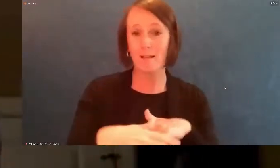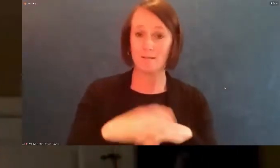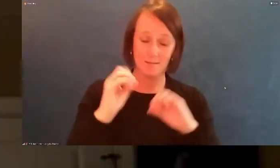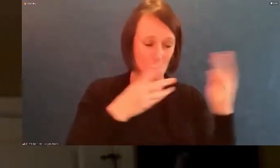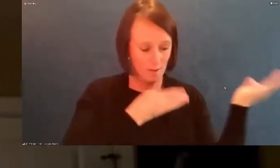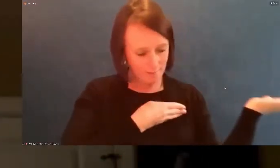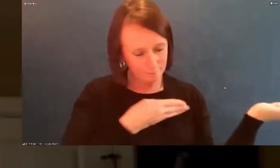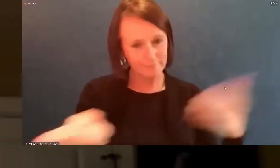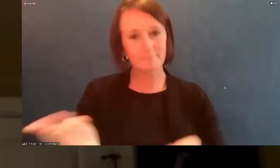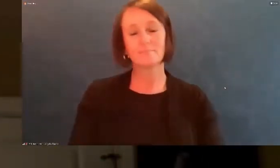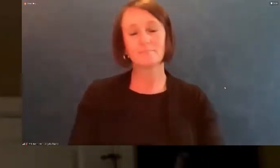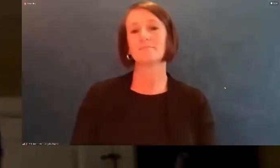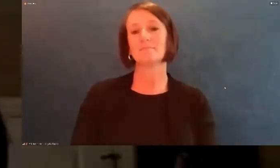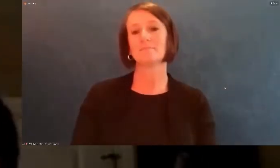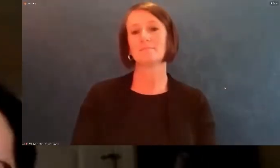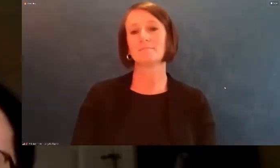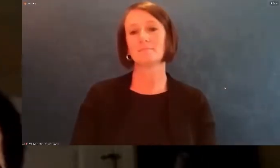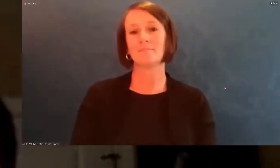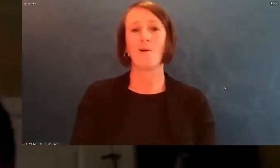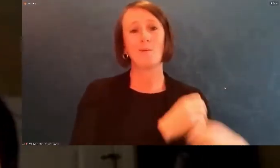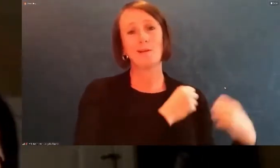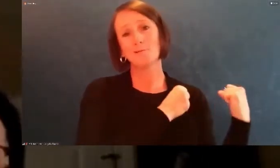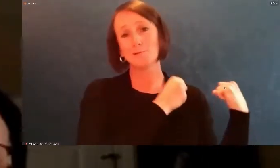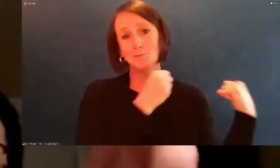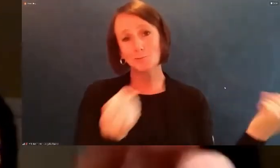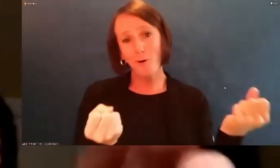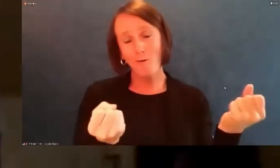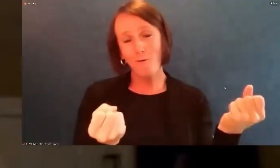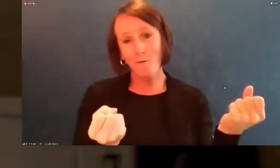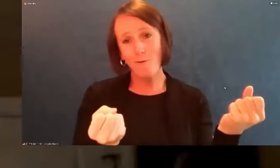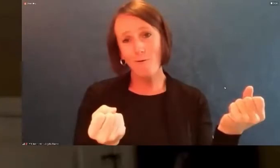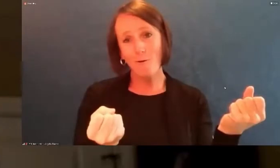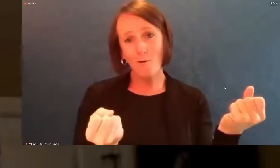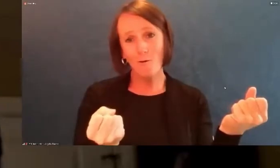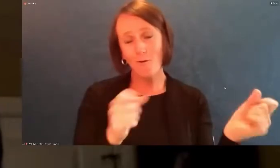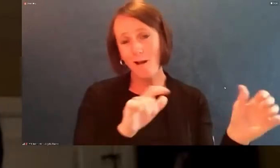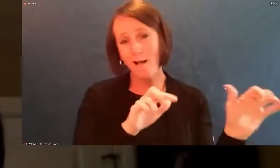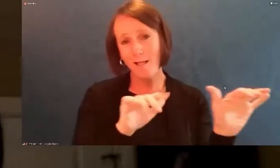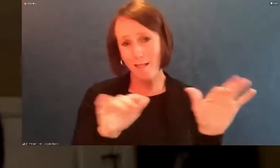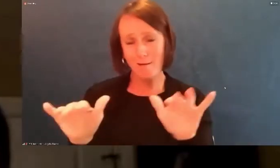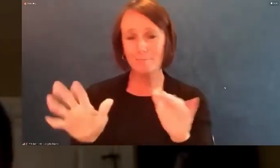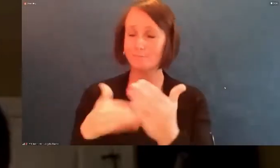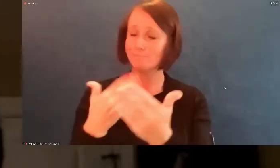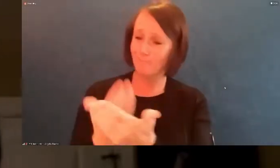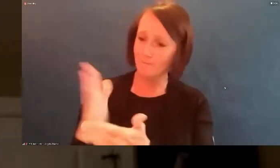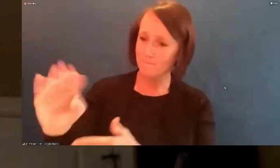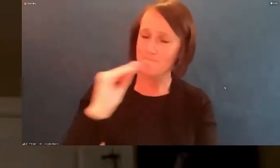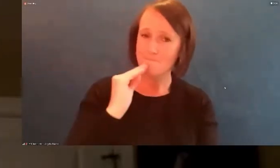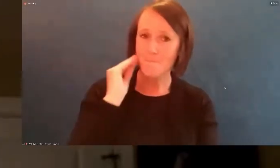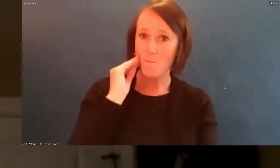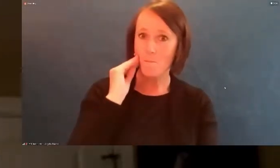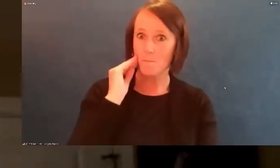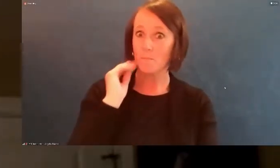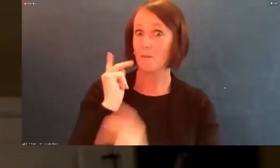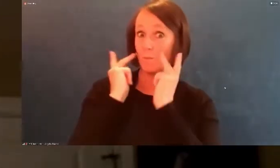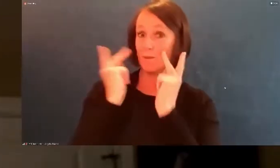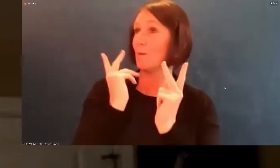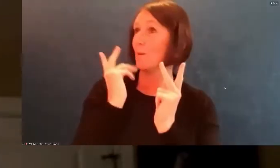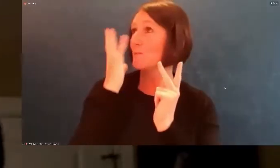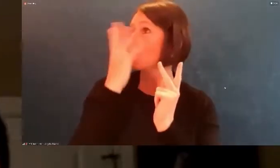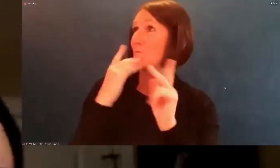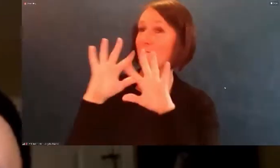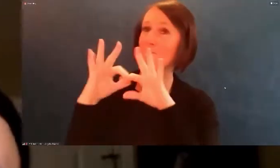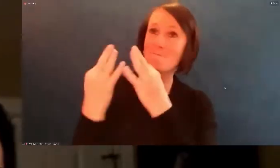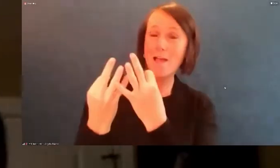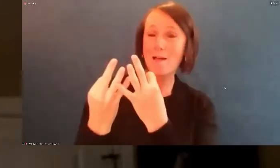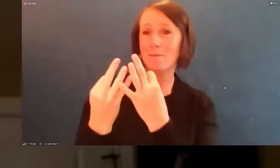bring the Kleenex. So we hopped in the car, we went up island. We went to Mr. Bradley Hunt's house and we saw his beautiful family,